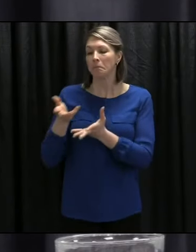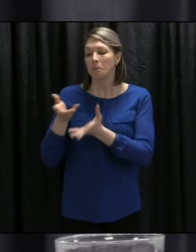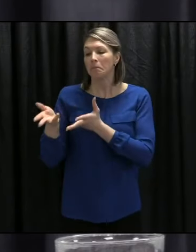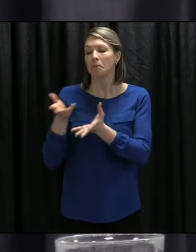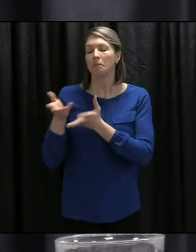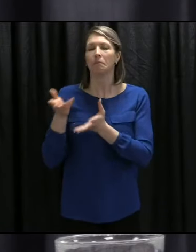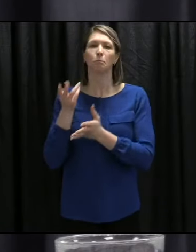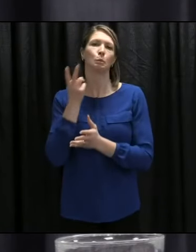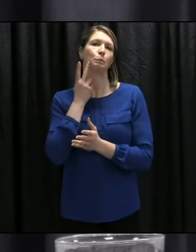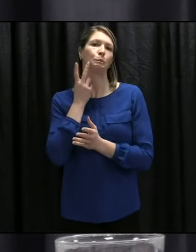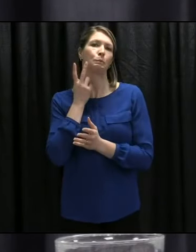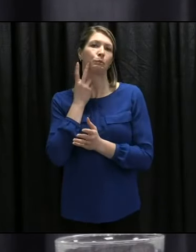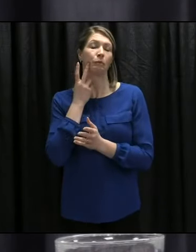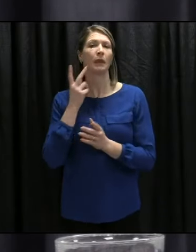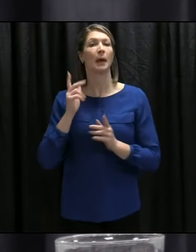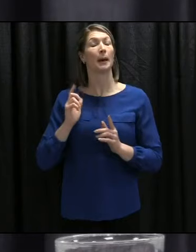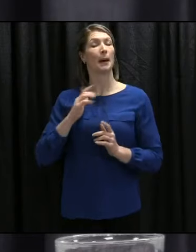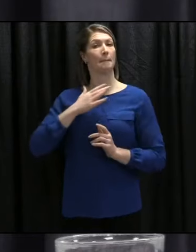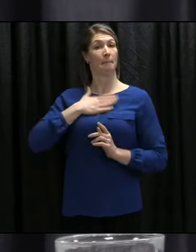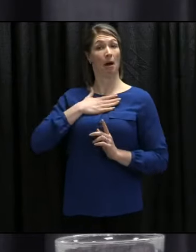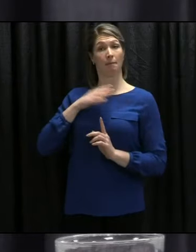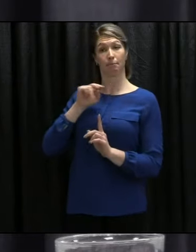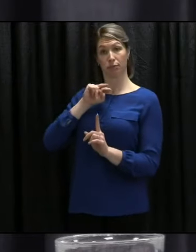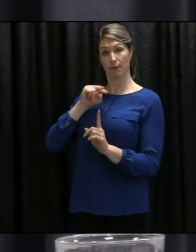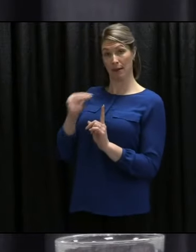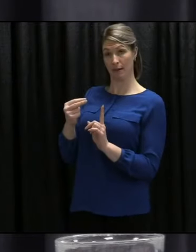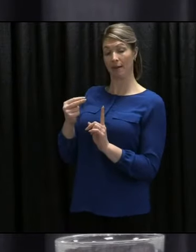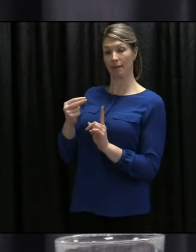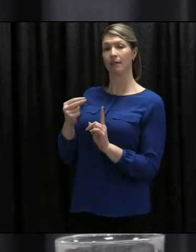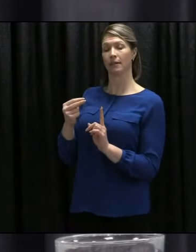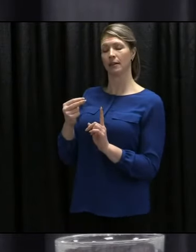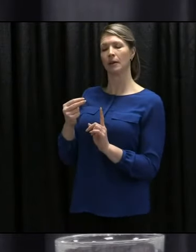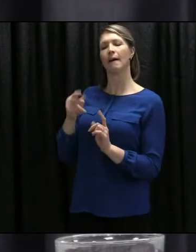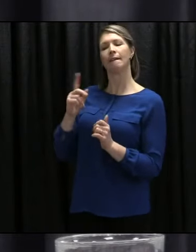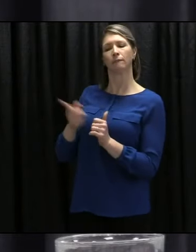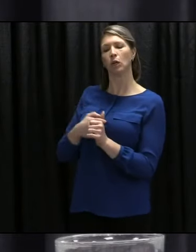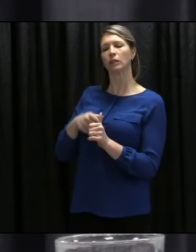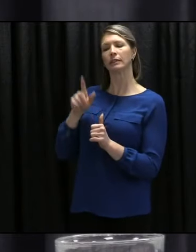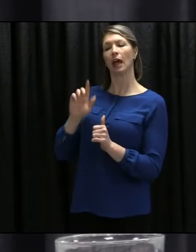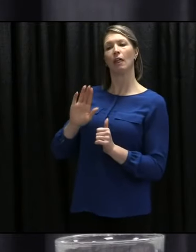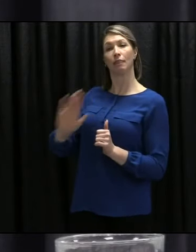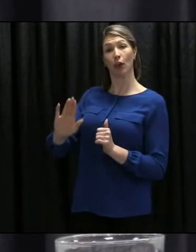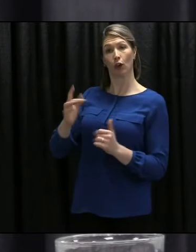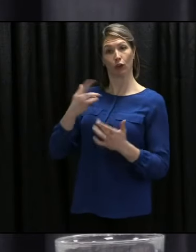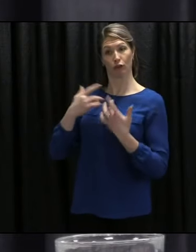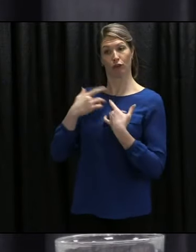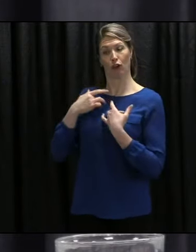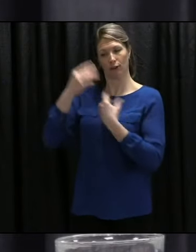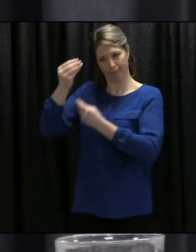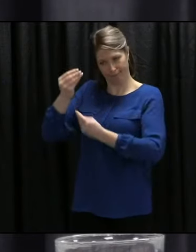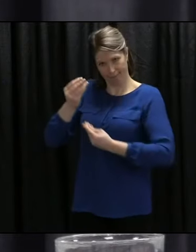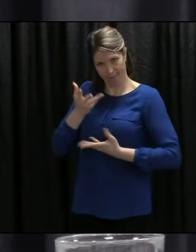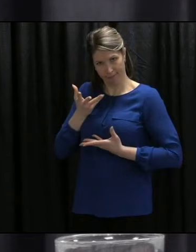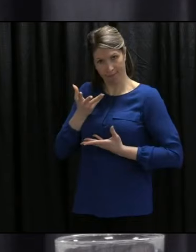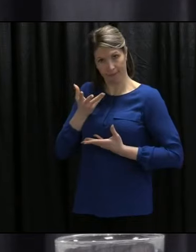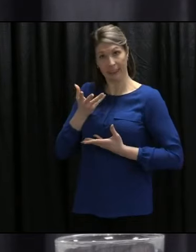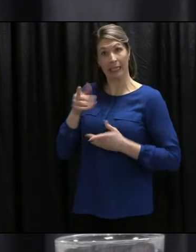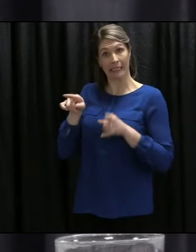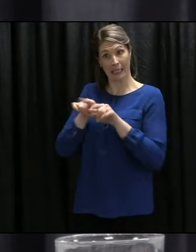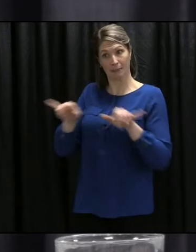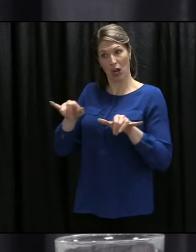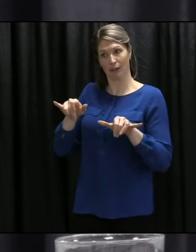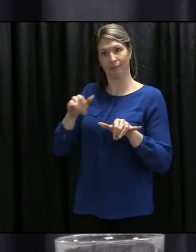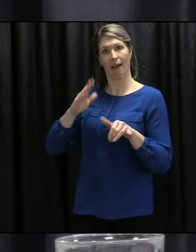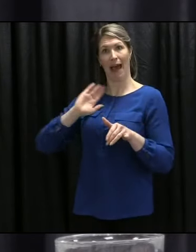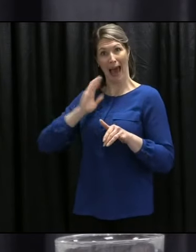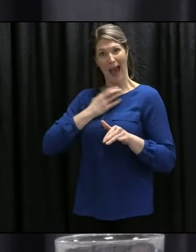important thing is, from my point of view, that I understand and we understand what their concerns are, but equally that they understand